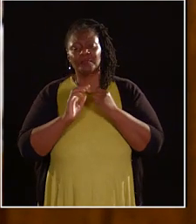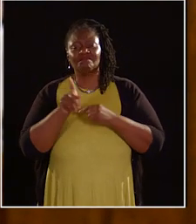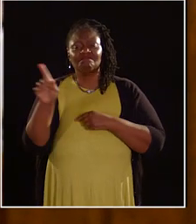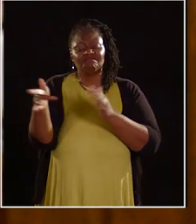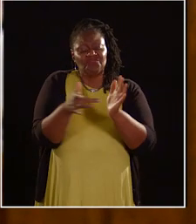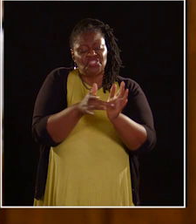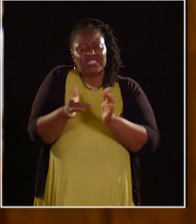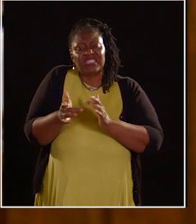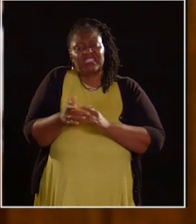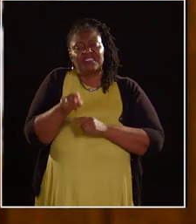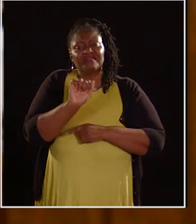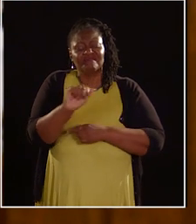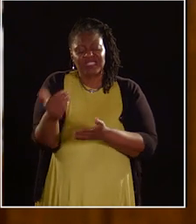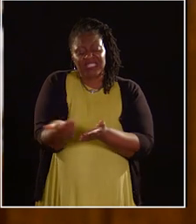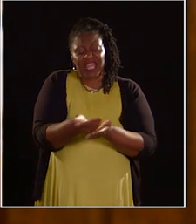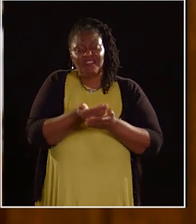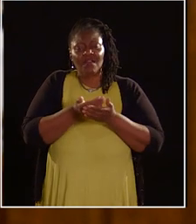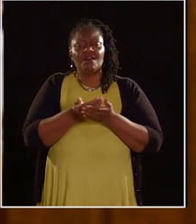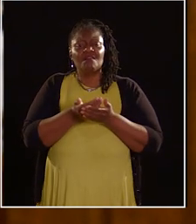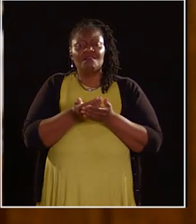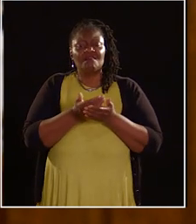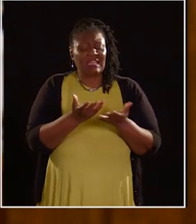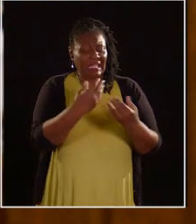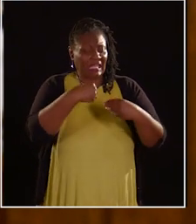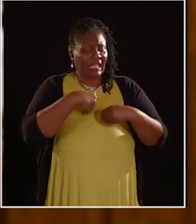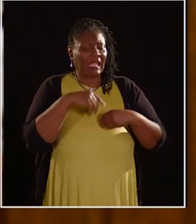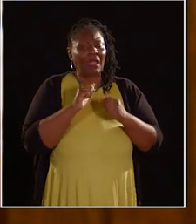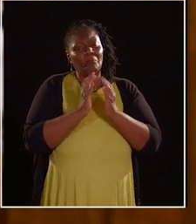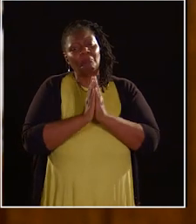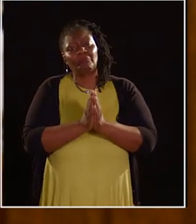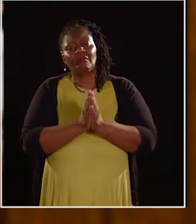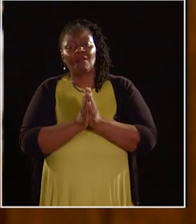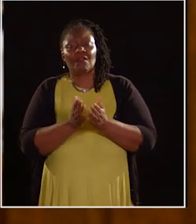Jesus, Saviour, hear our prayer.